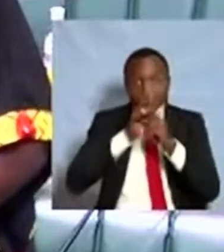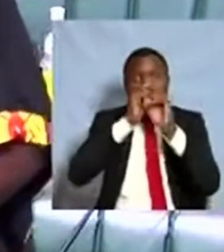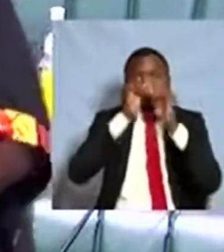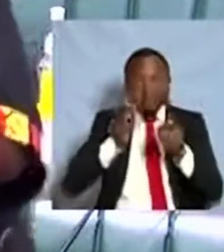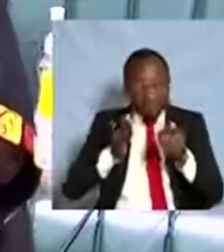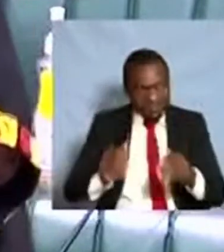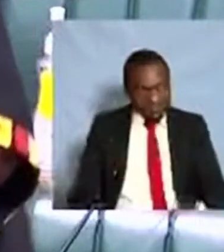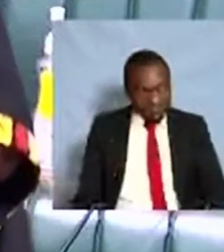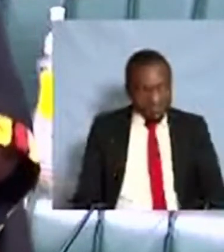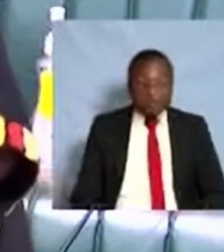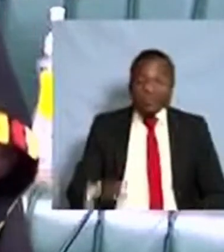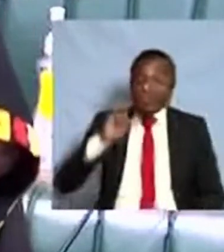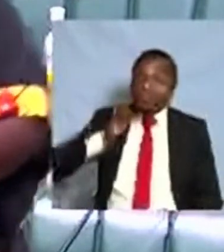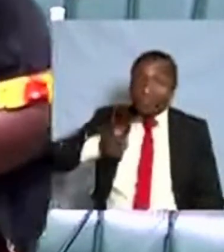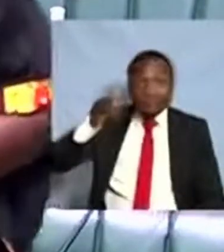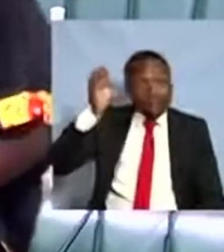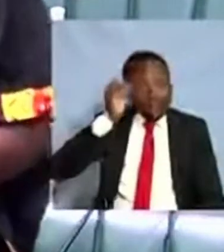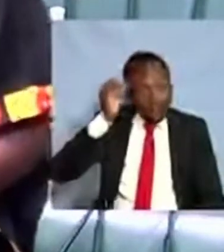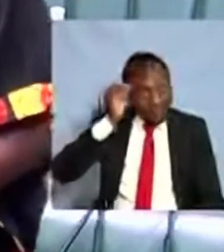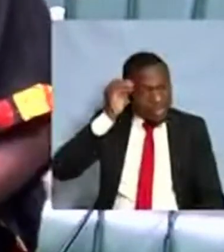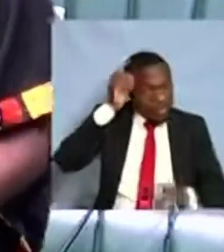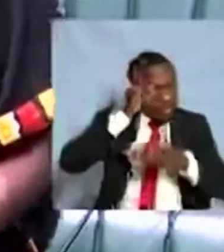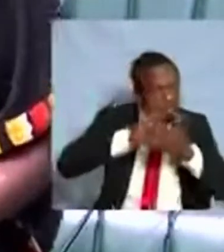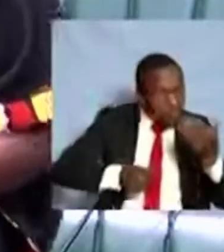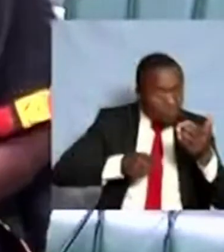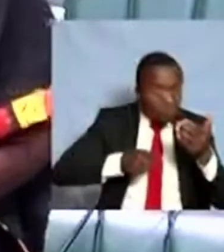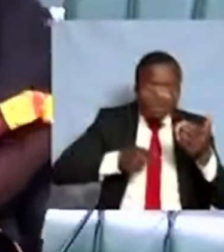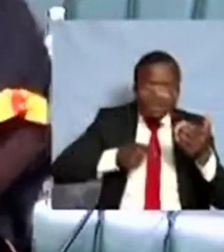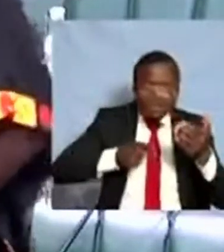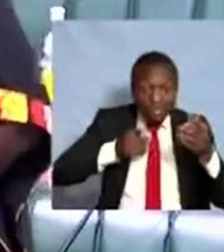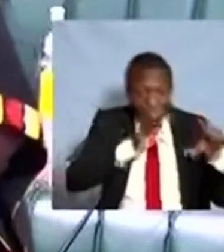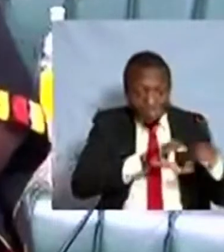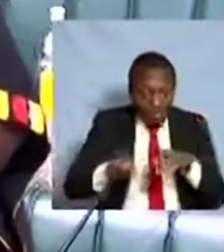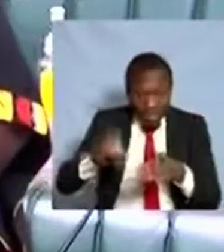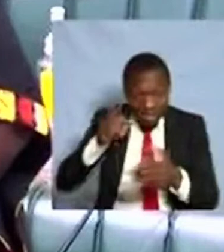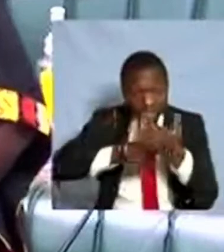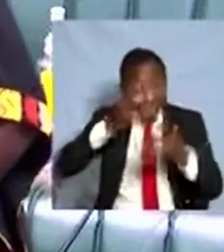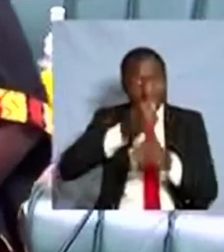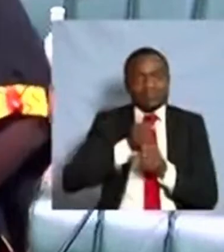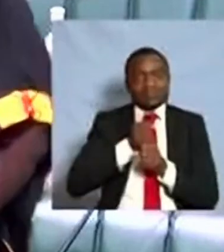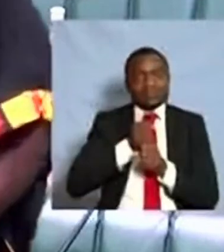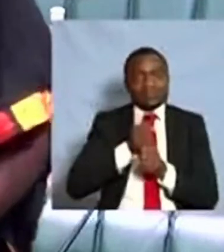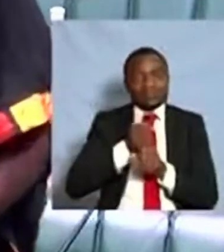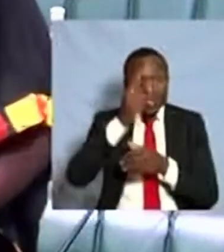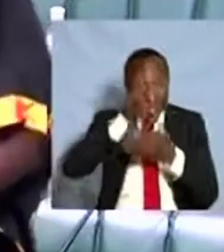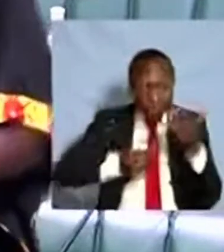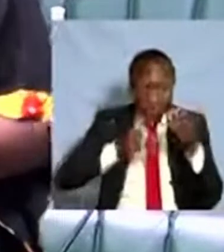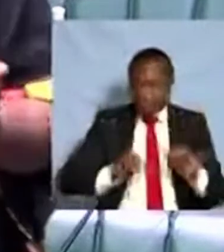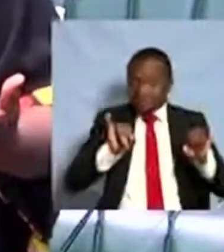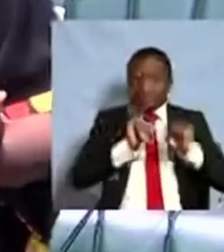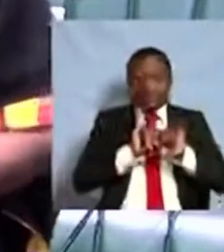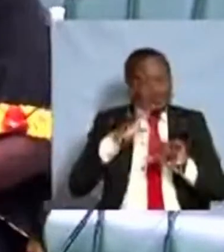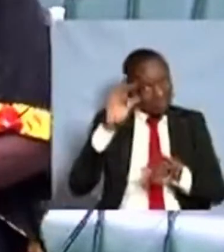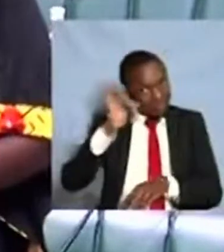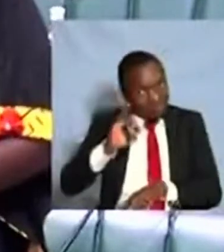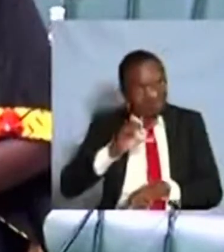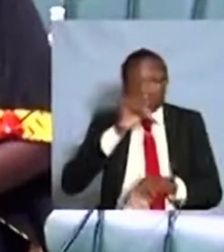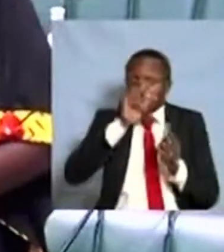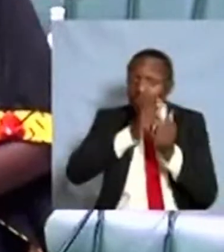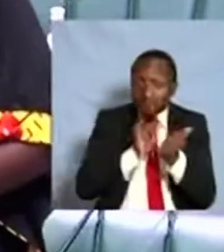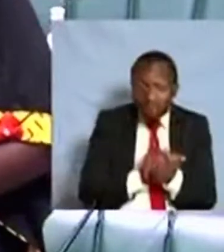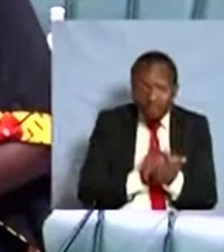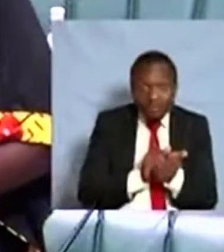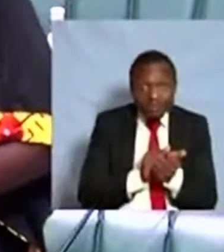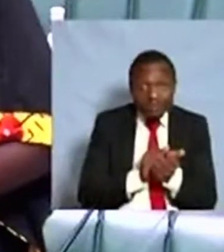Speaker. And we have to know, what have we done, what have we achieved? That's what is important. Yes, you spoke about